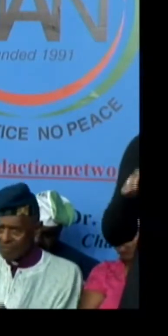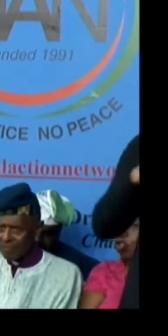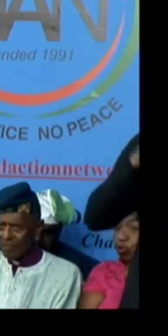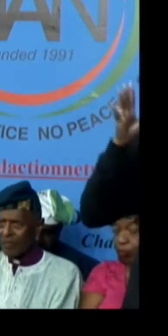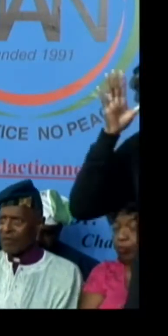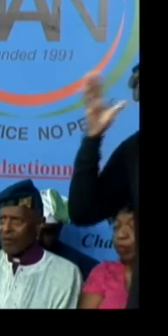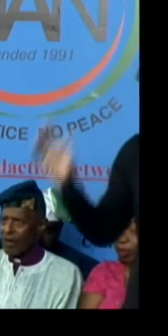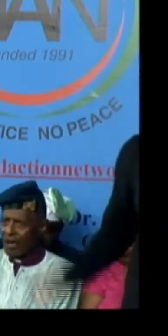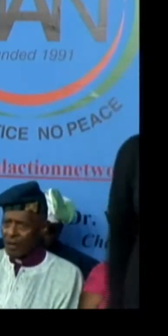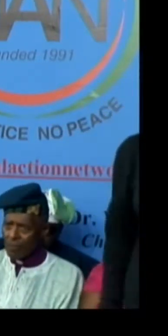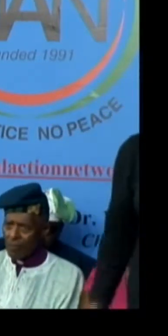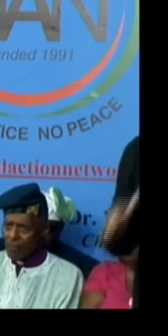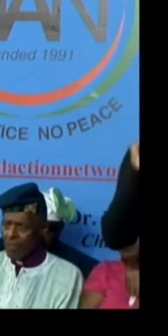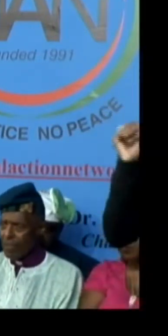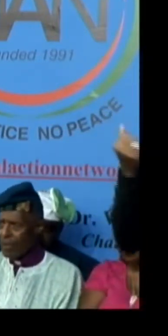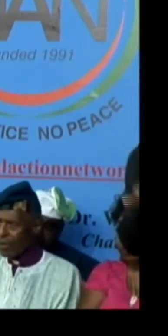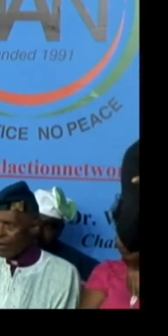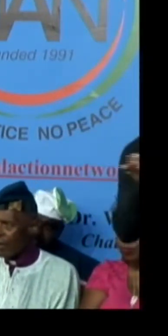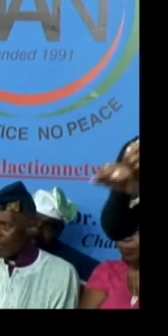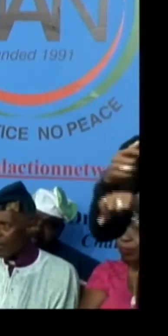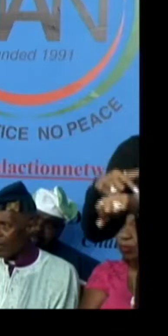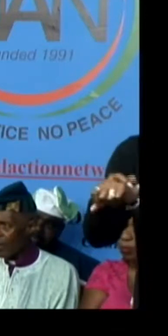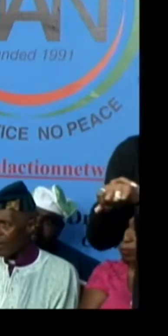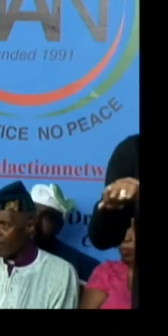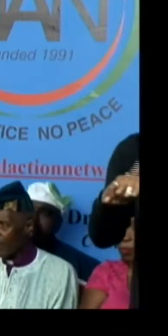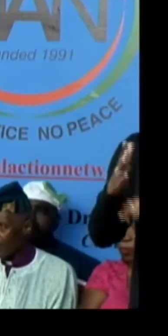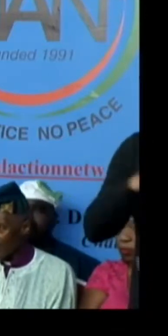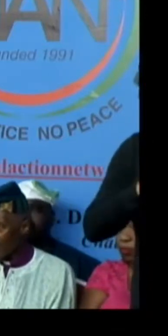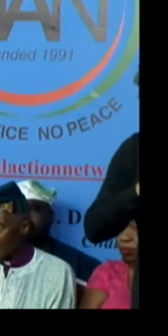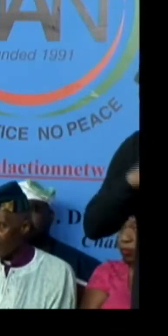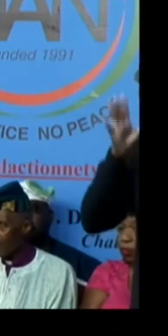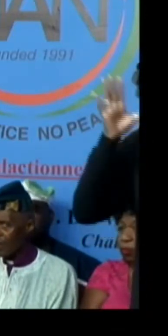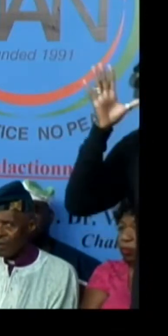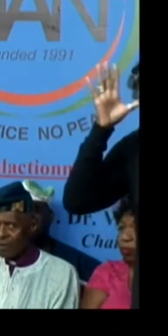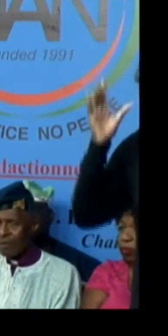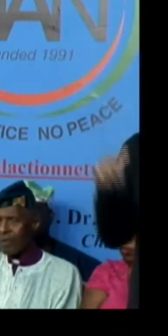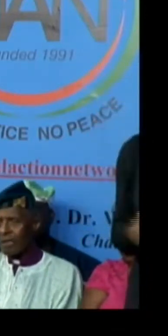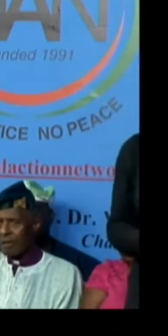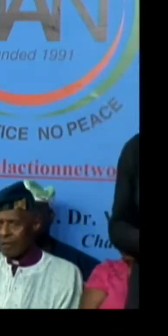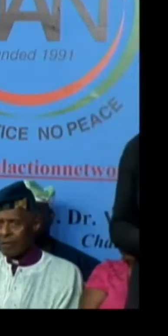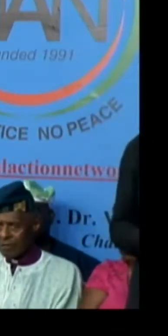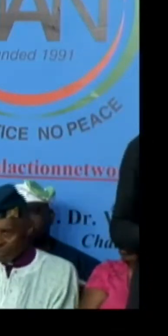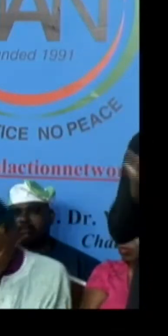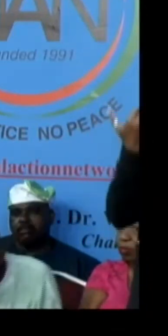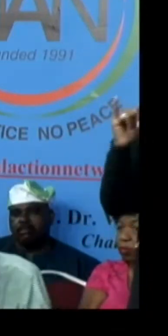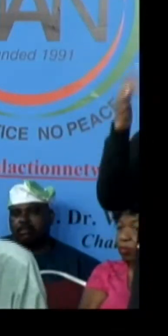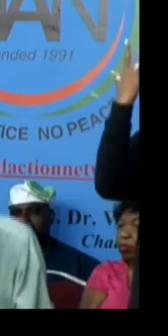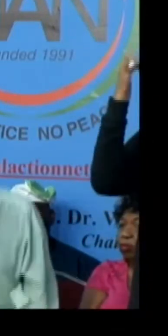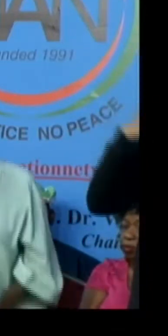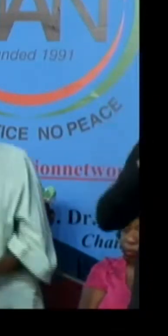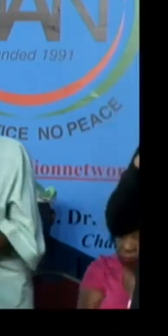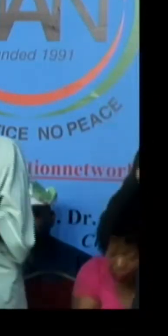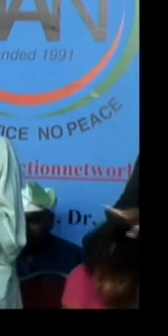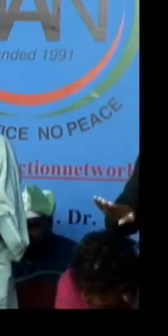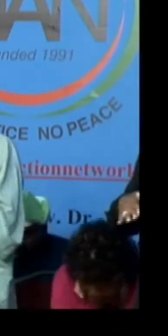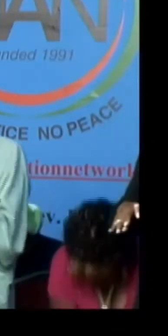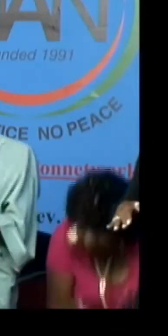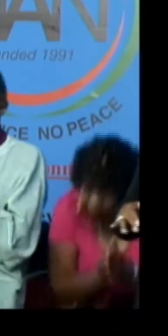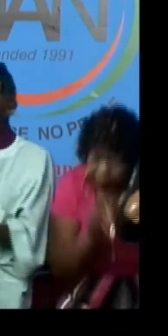about slavery. We're just one generation in the voting. That's why I'm marching about